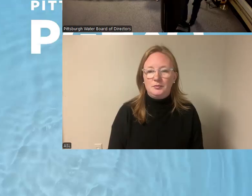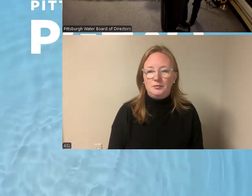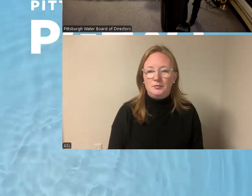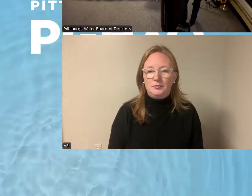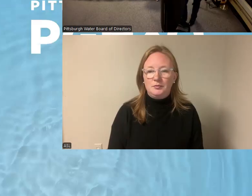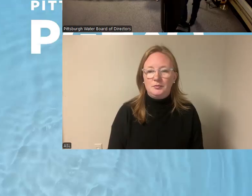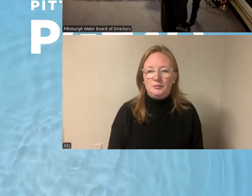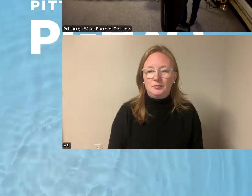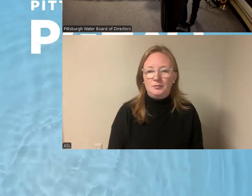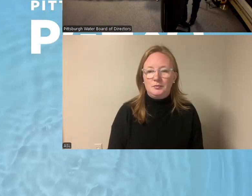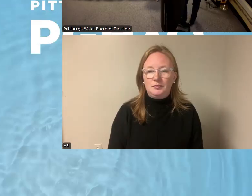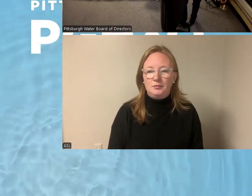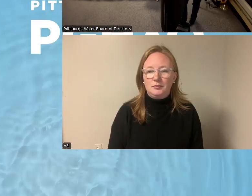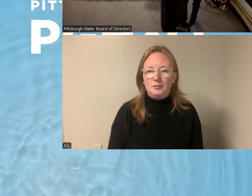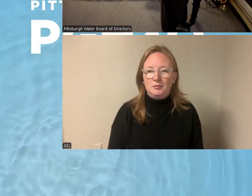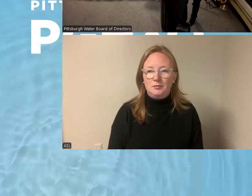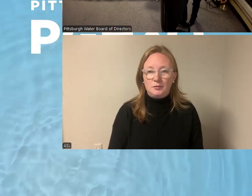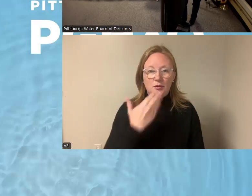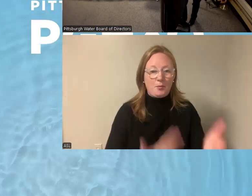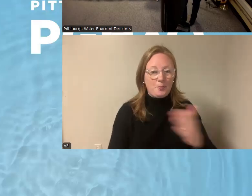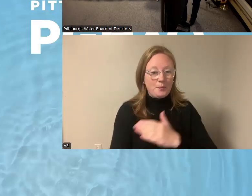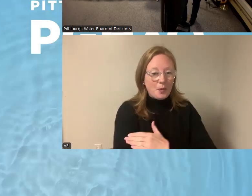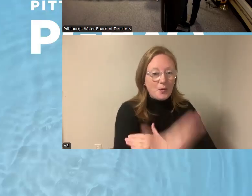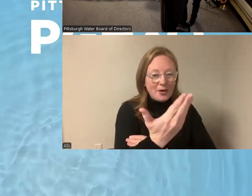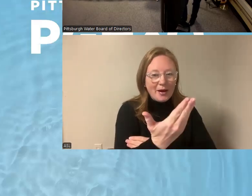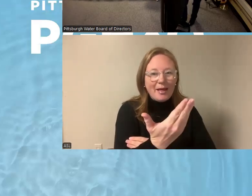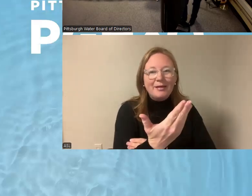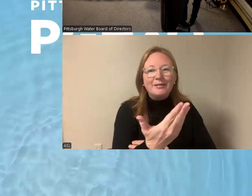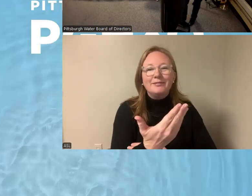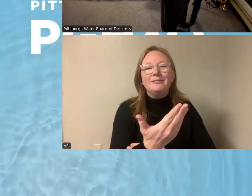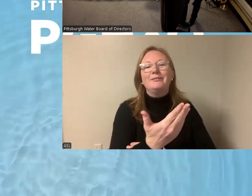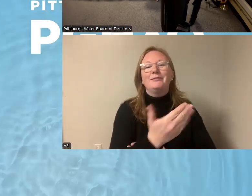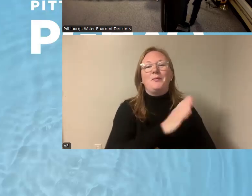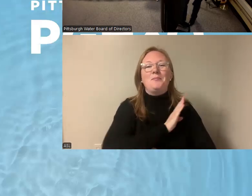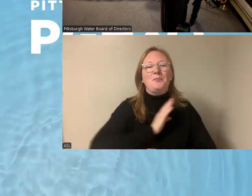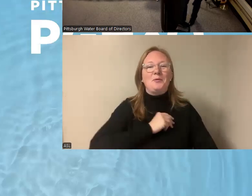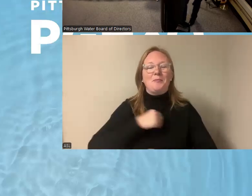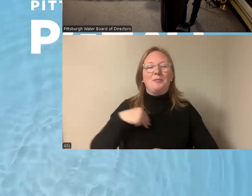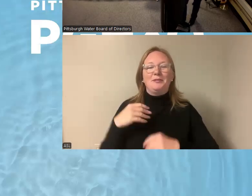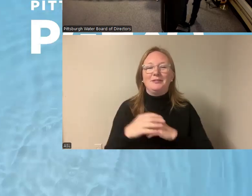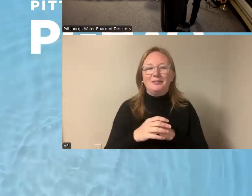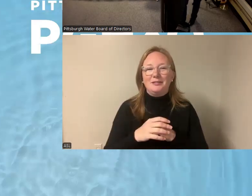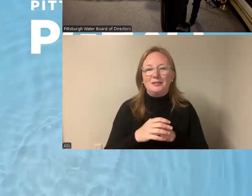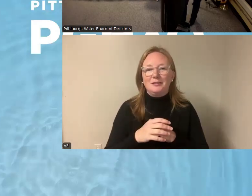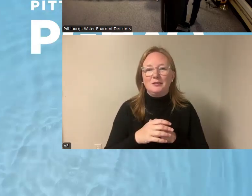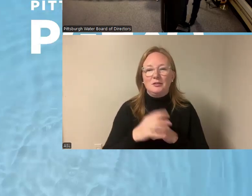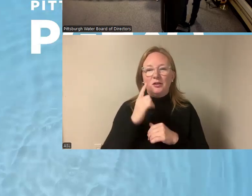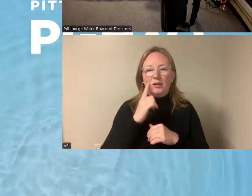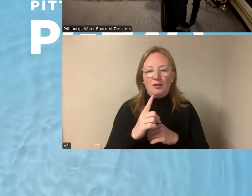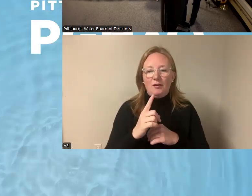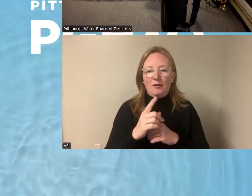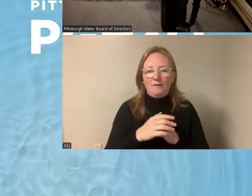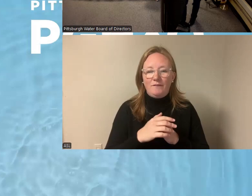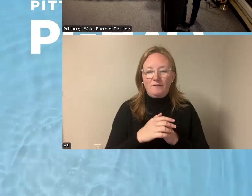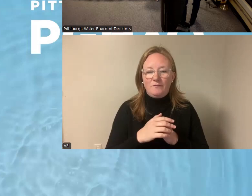All right. Good morning, members of the board. As far as control for the